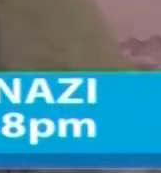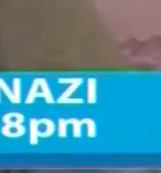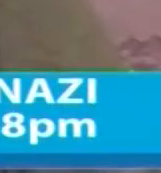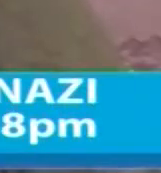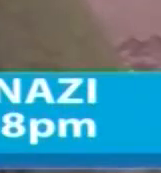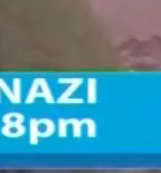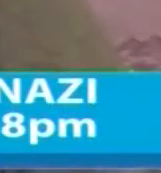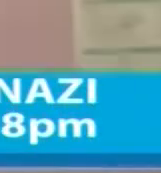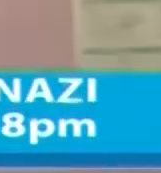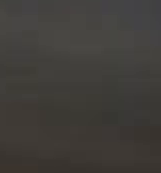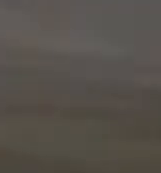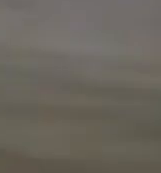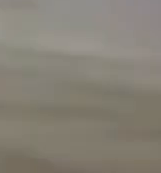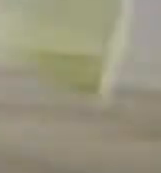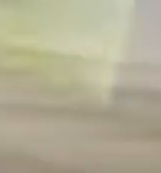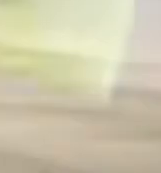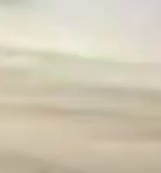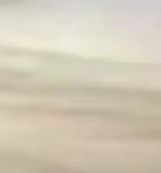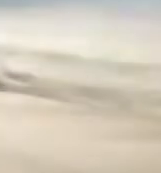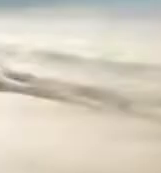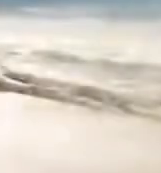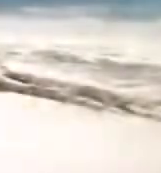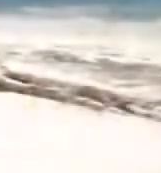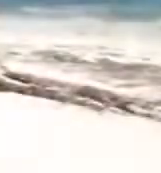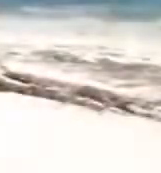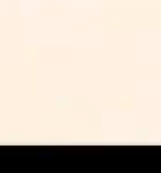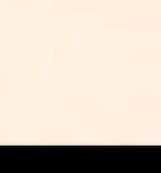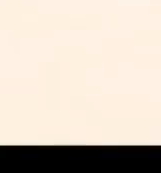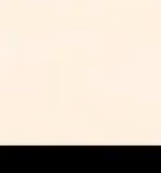Is there anything wrong with Mombasani?